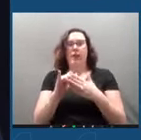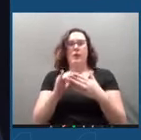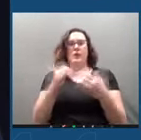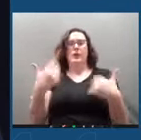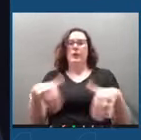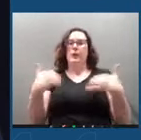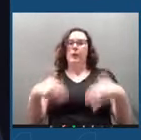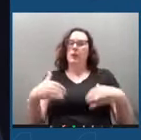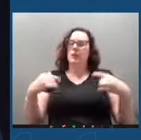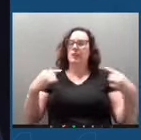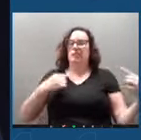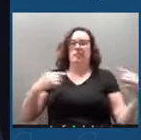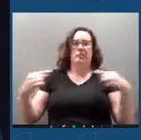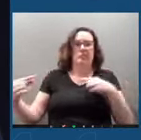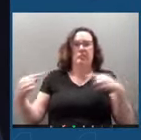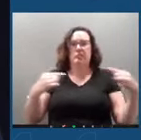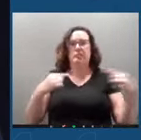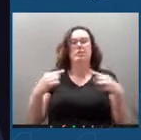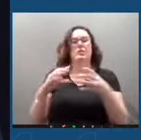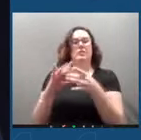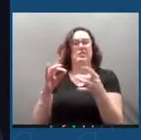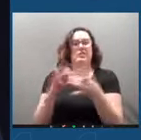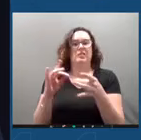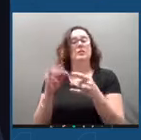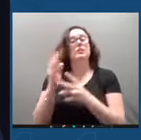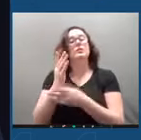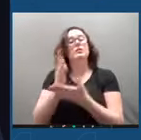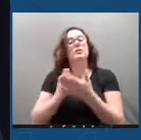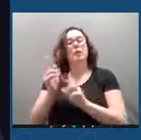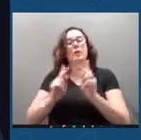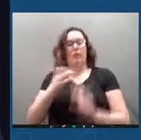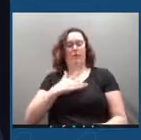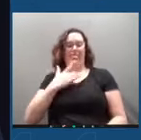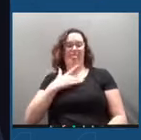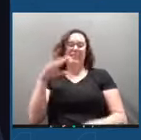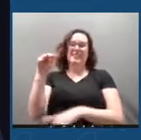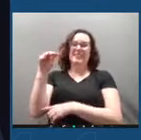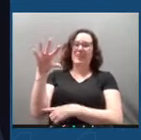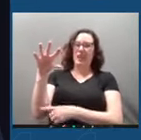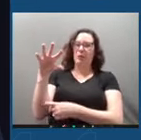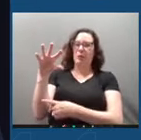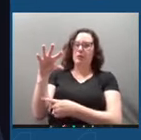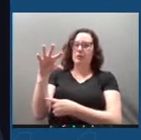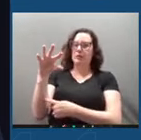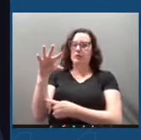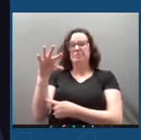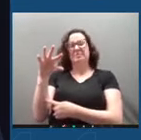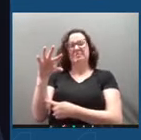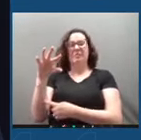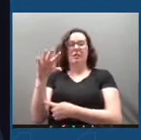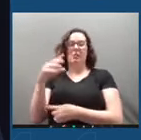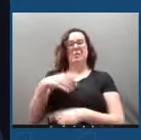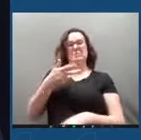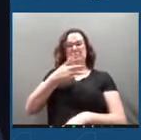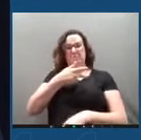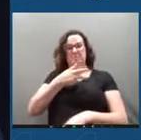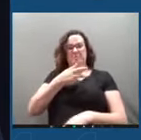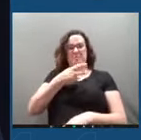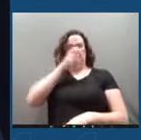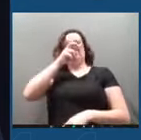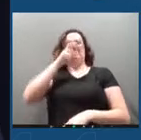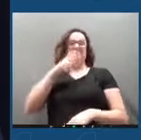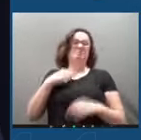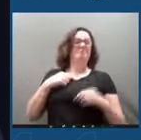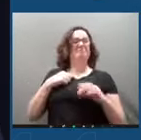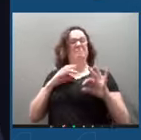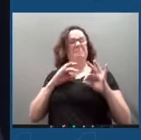some people thought that cameras were a way of being punitive. When it was not.